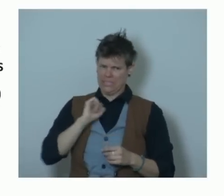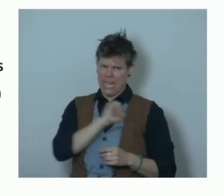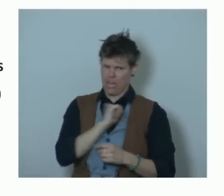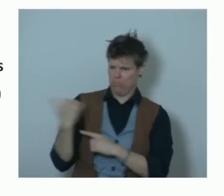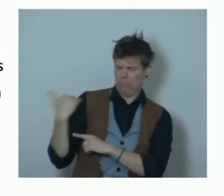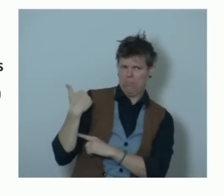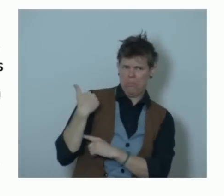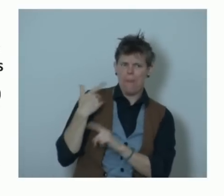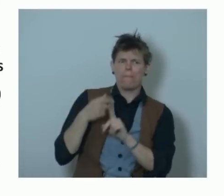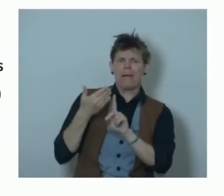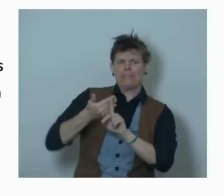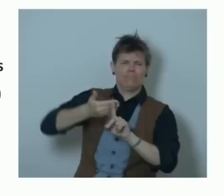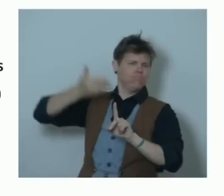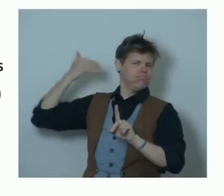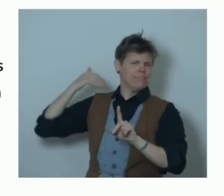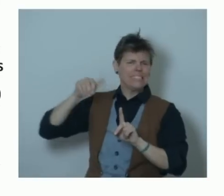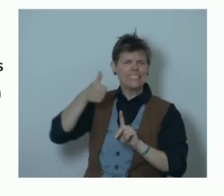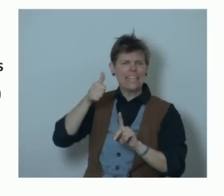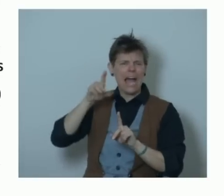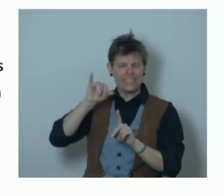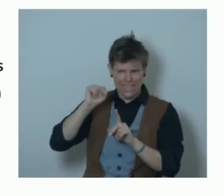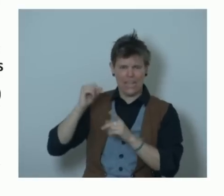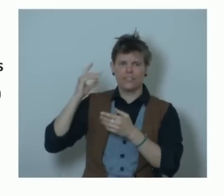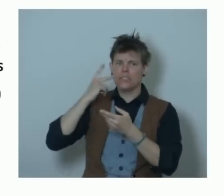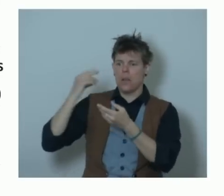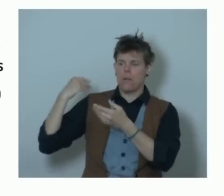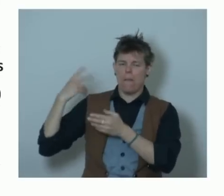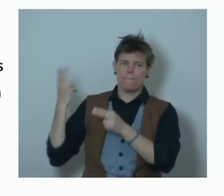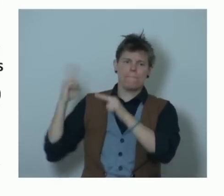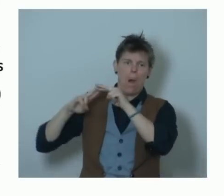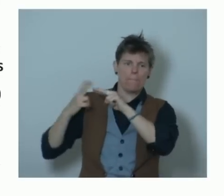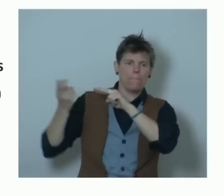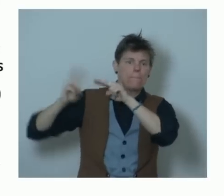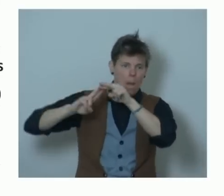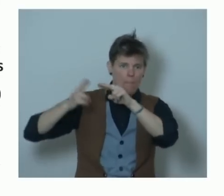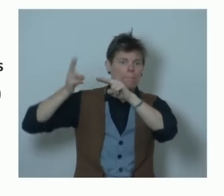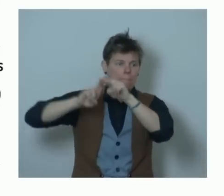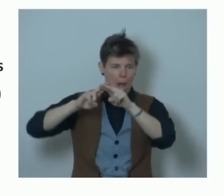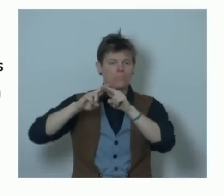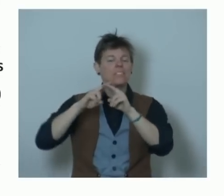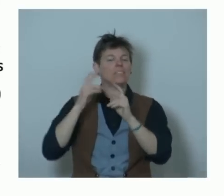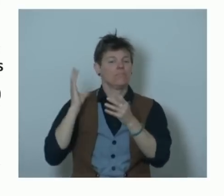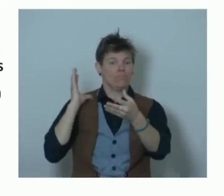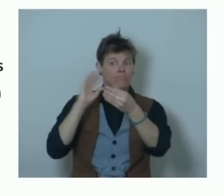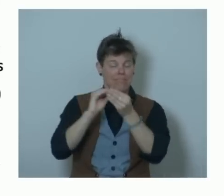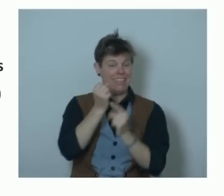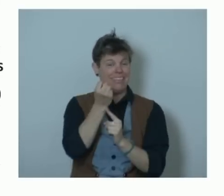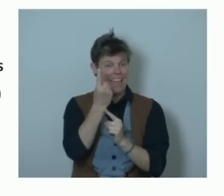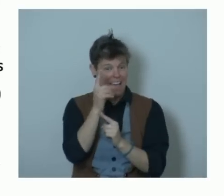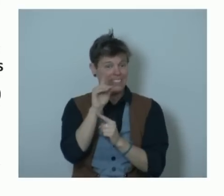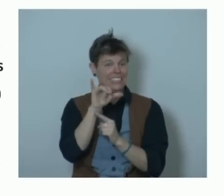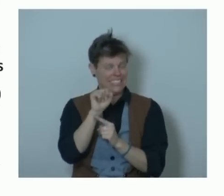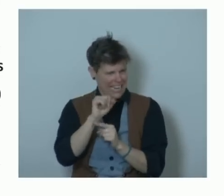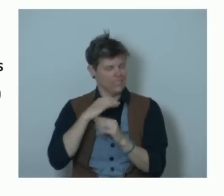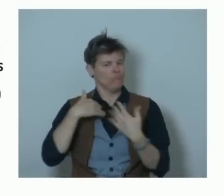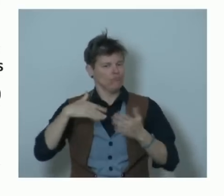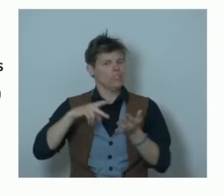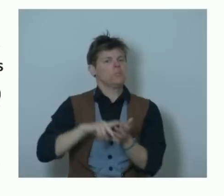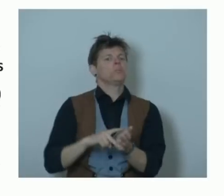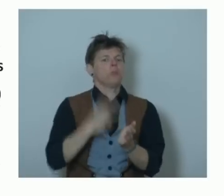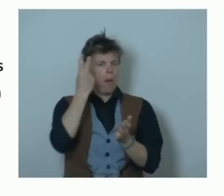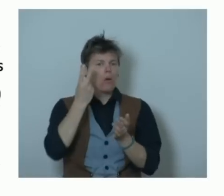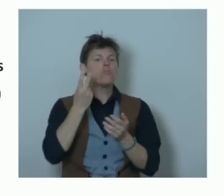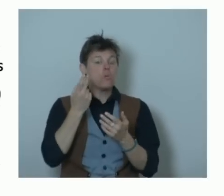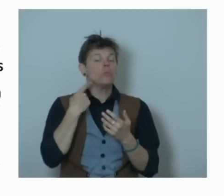our cases have just doubled in the last 11 days, and that's true. So our doubling time is really slowing, is really lengthening. That's